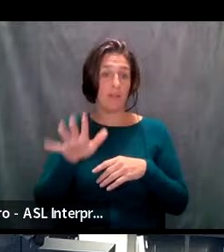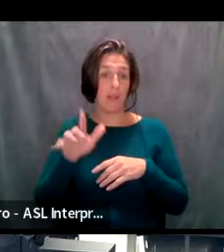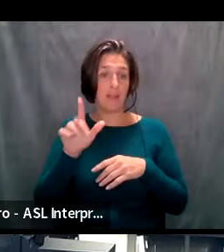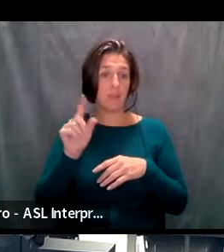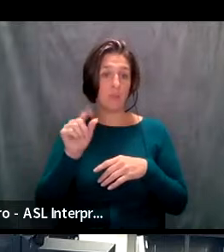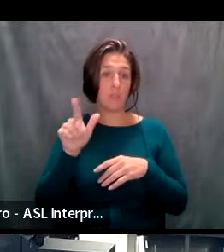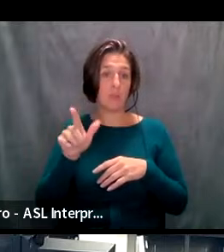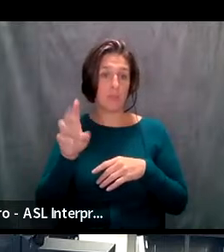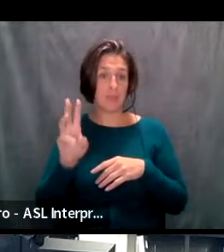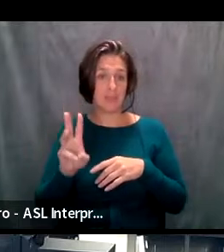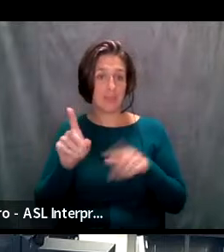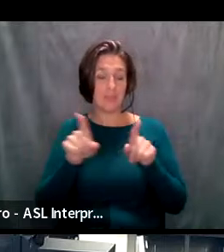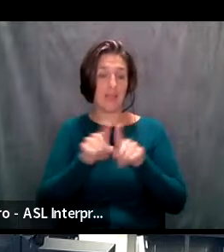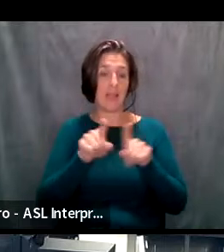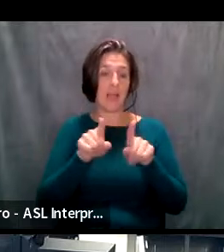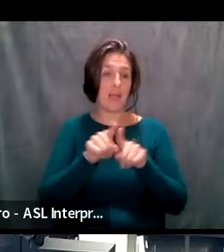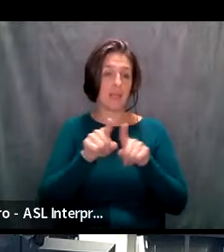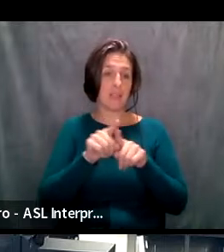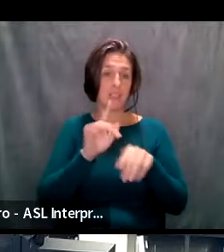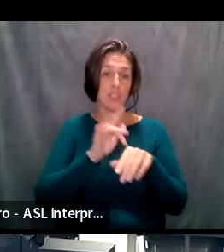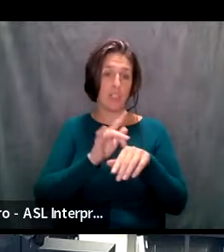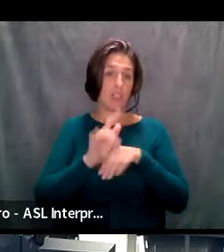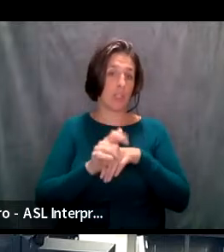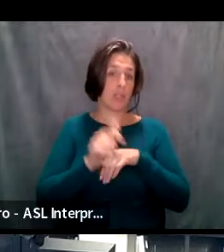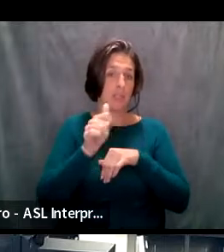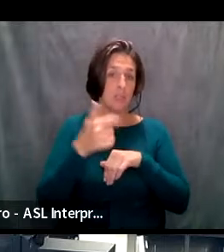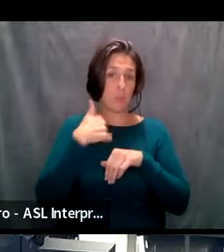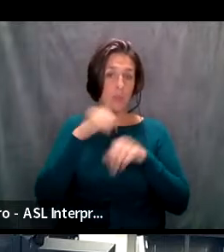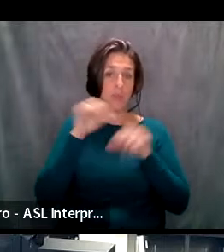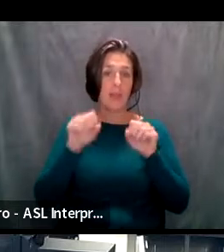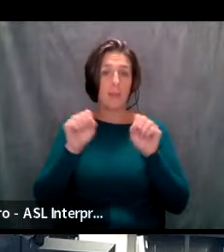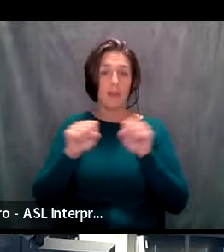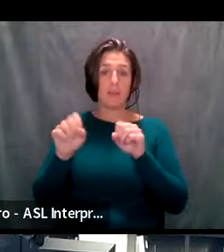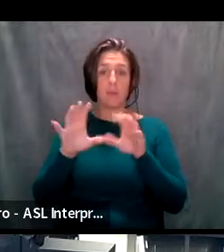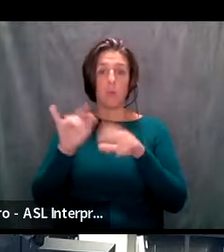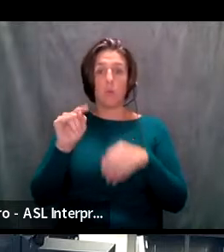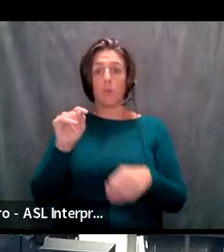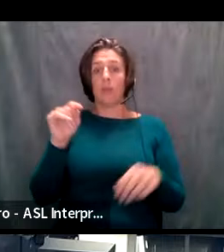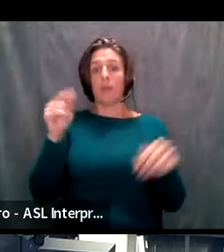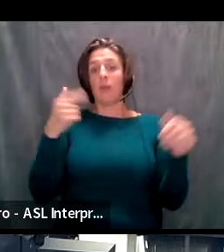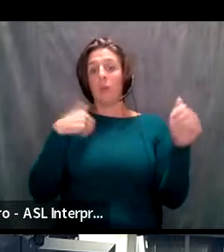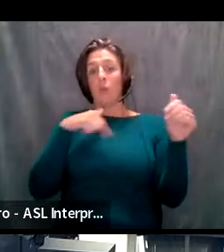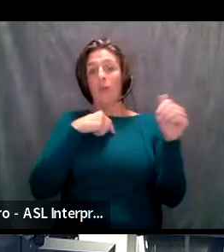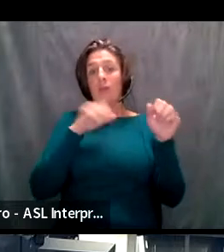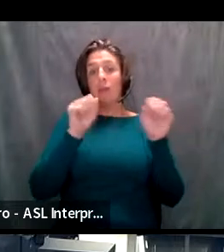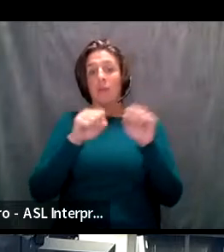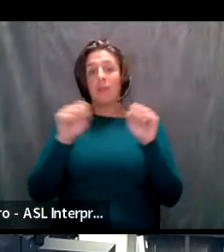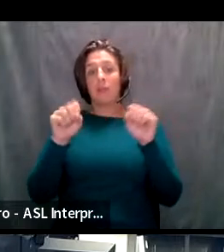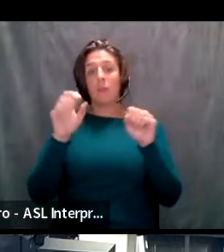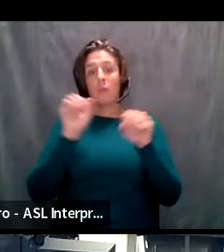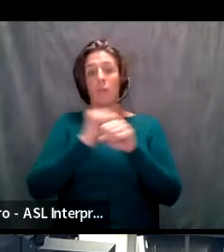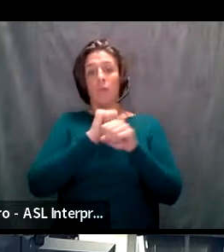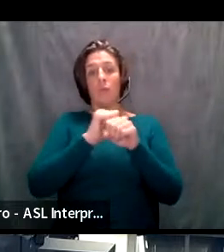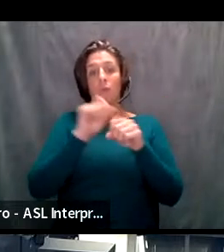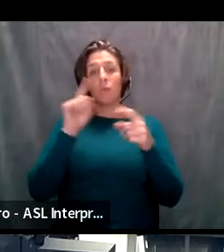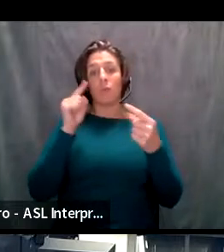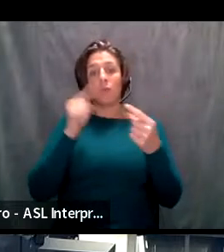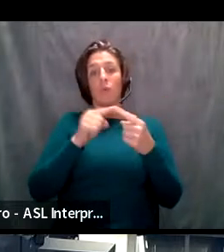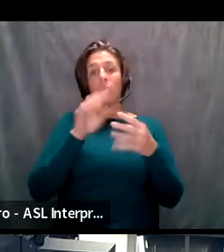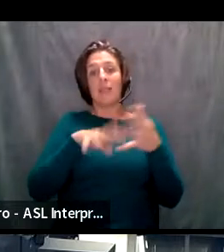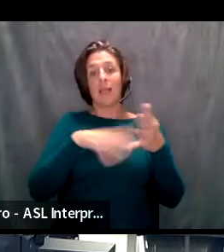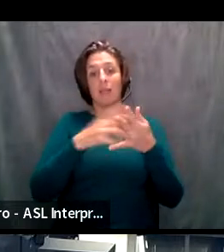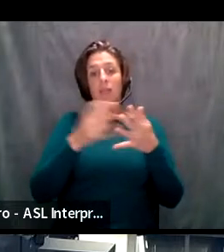2026 as the earliest we could possibly do it. And we were potentially working towards a schedule of